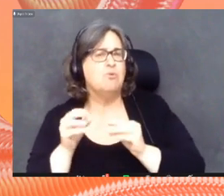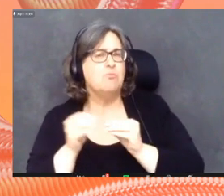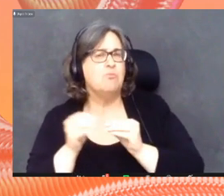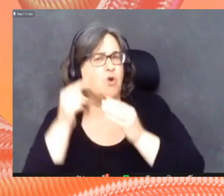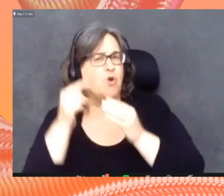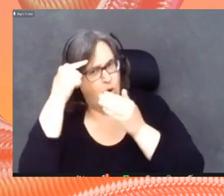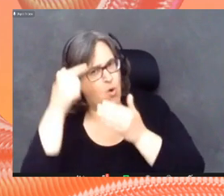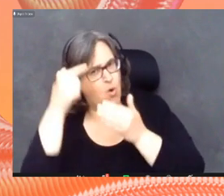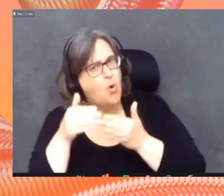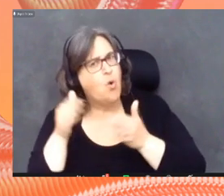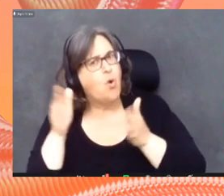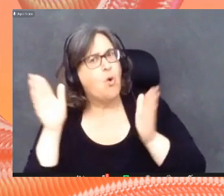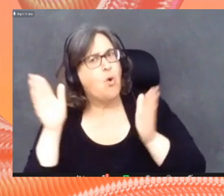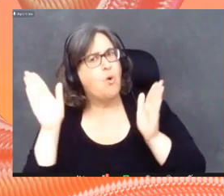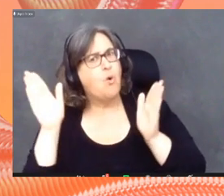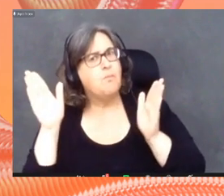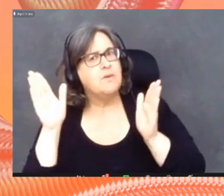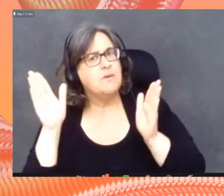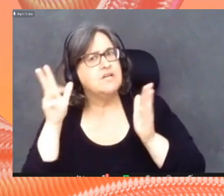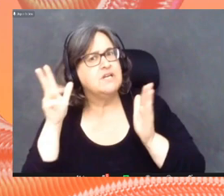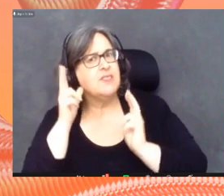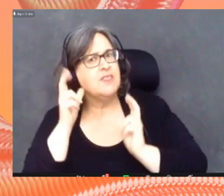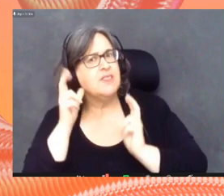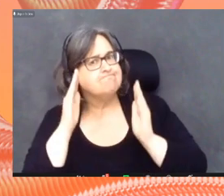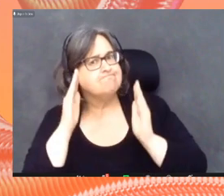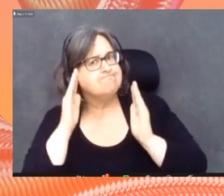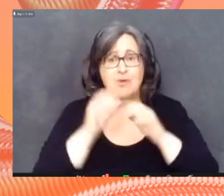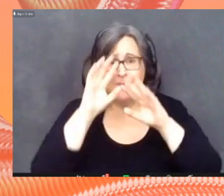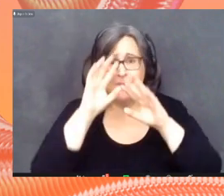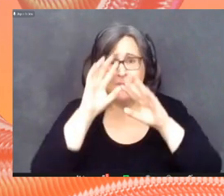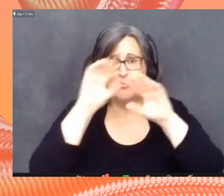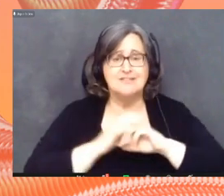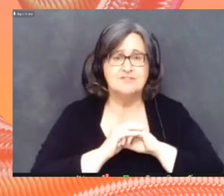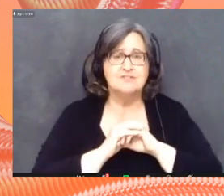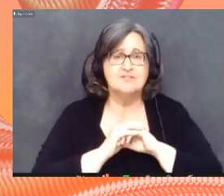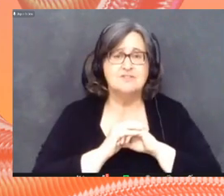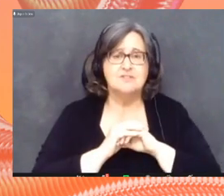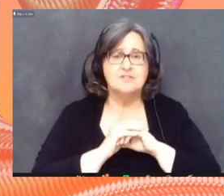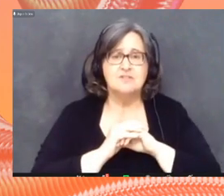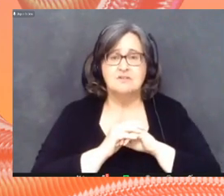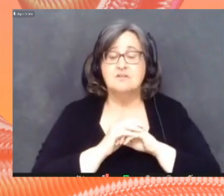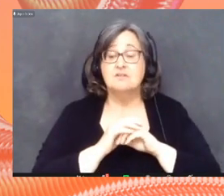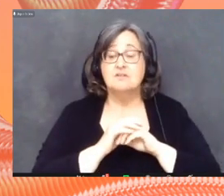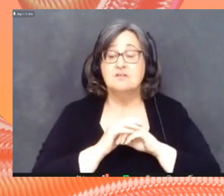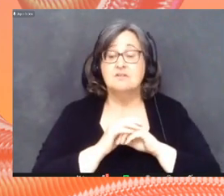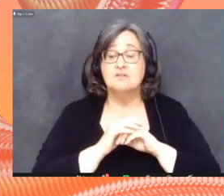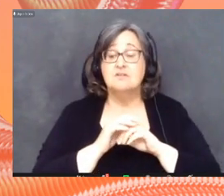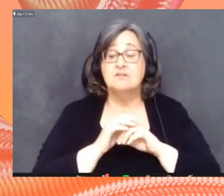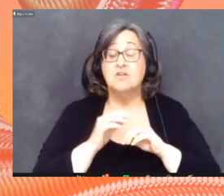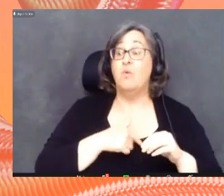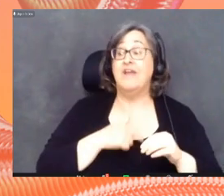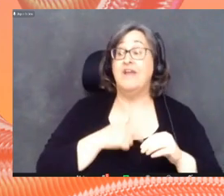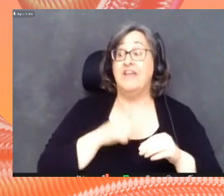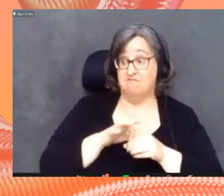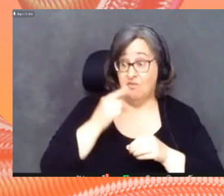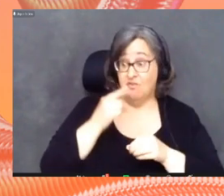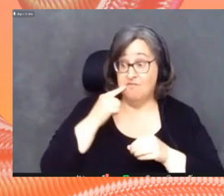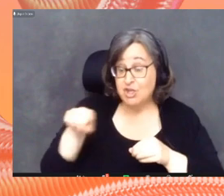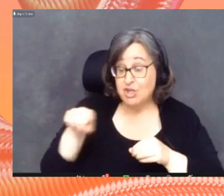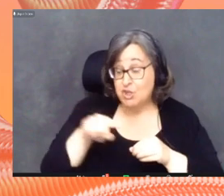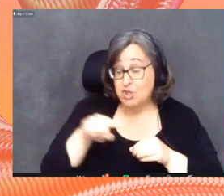listening? Because that's all I really care about in the present is I'm like, yeah, you are hired by these people. Can you listen to them?